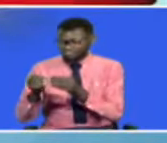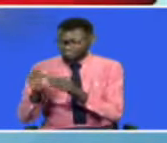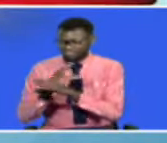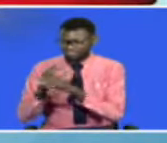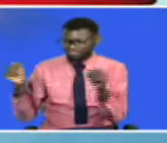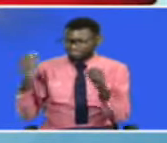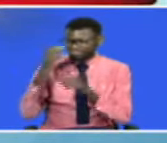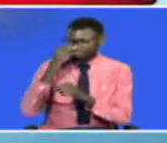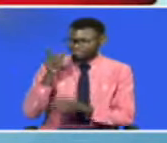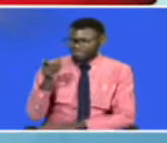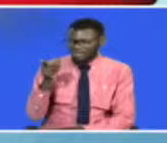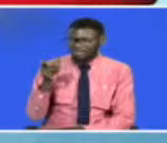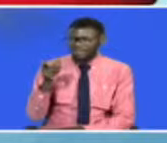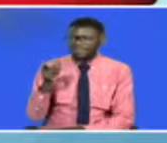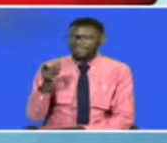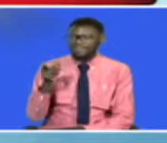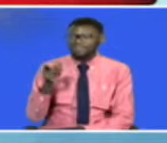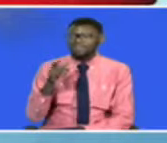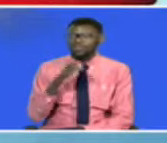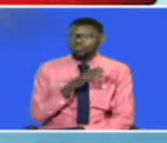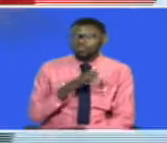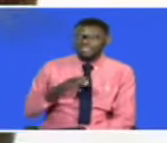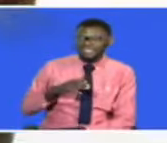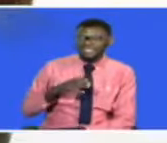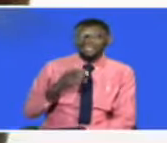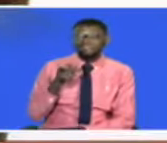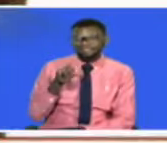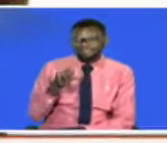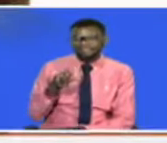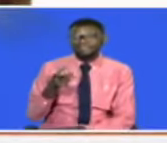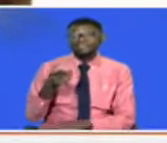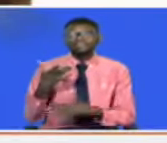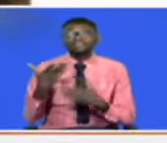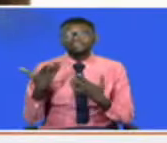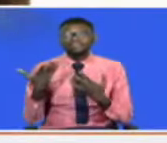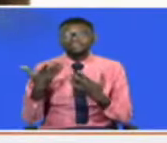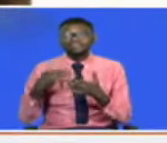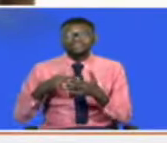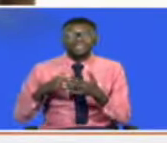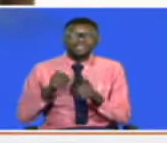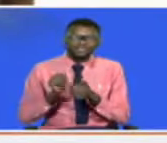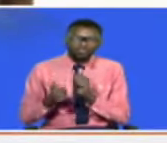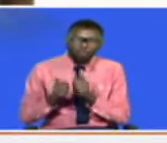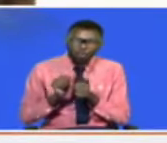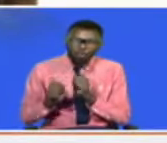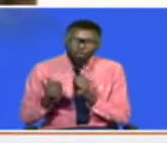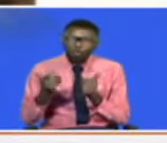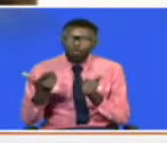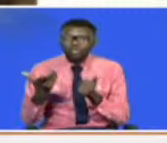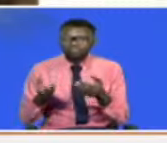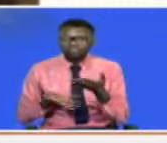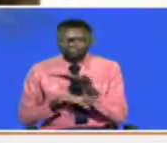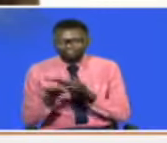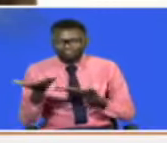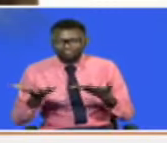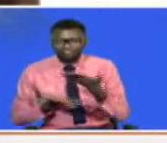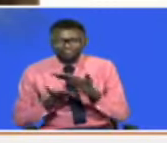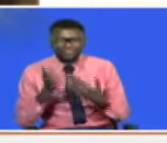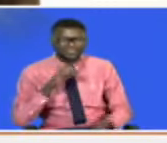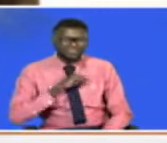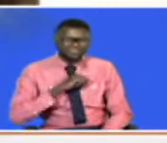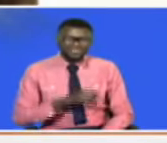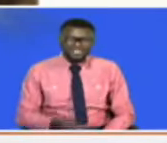at State House today. Even the wider success of Paris would not have been